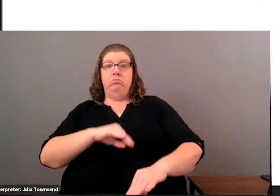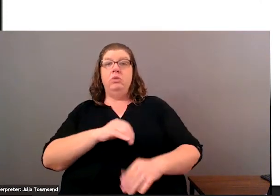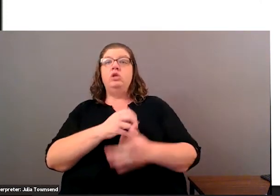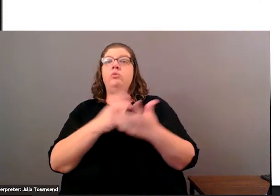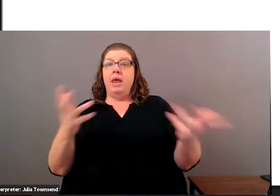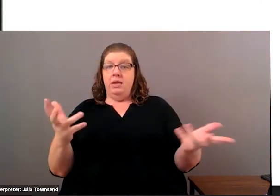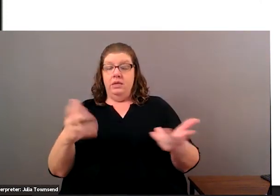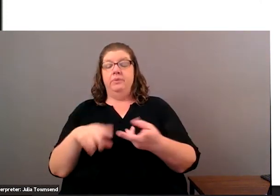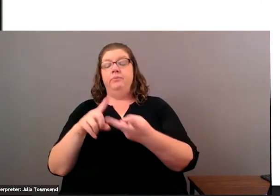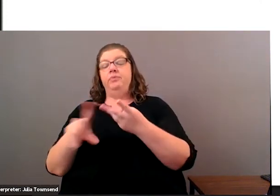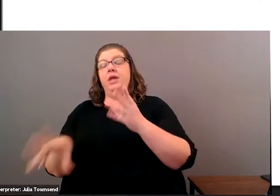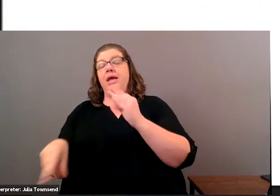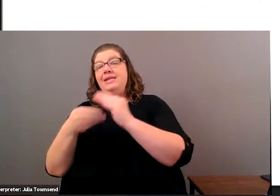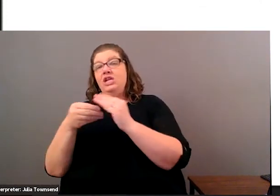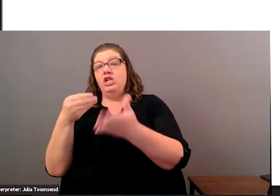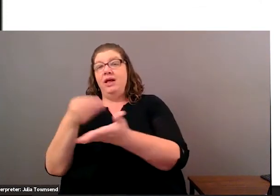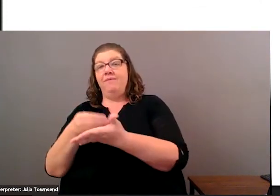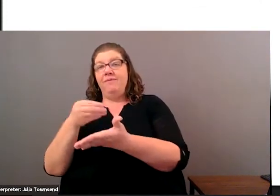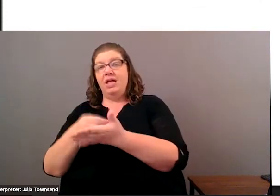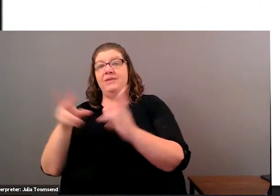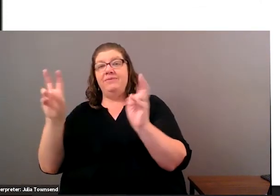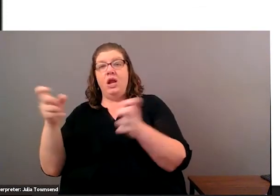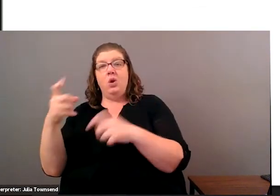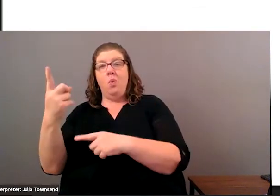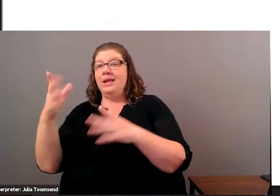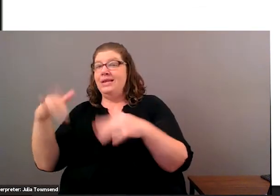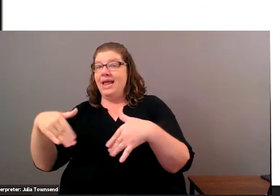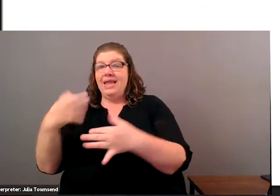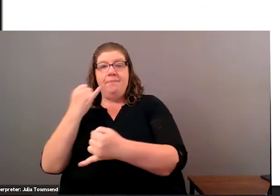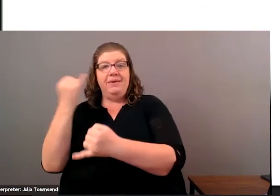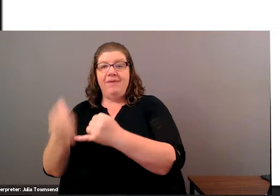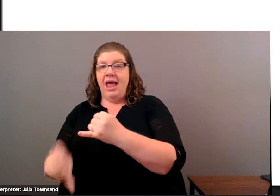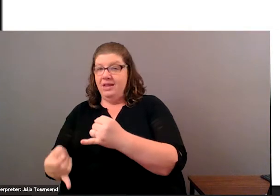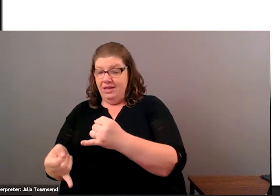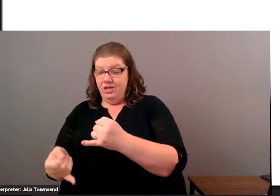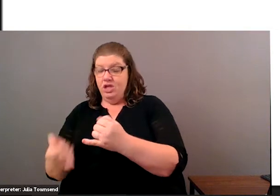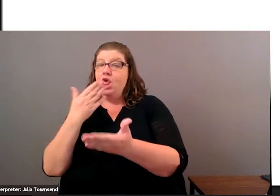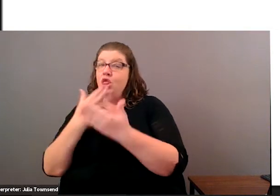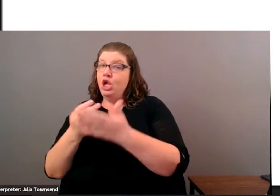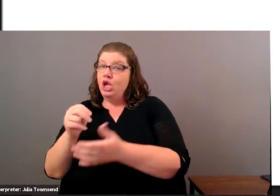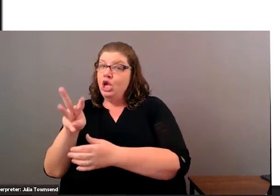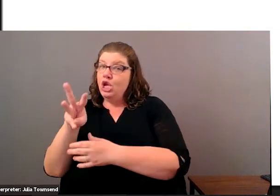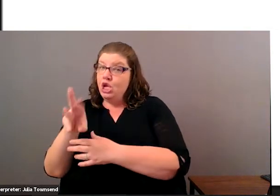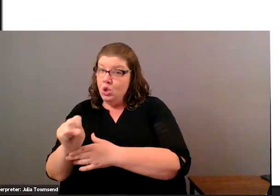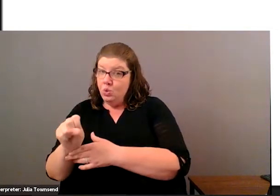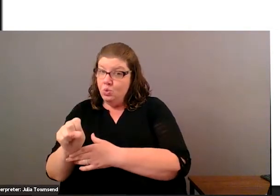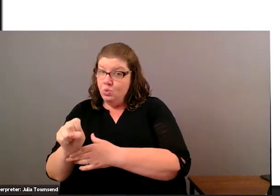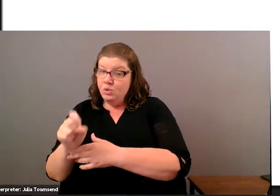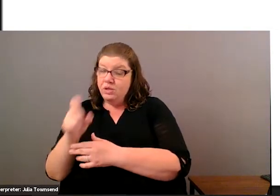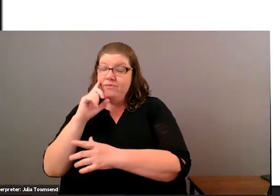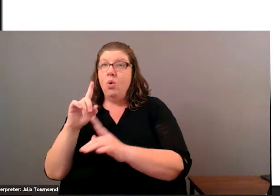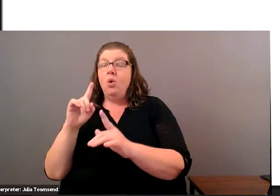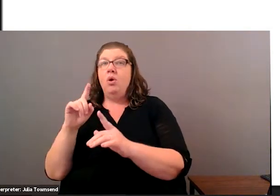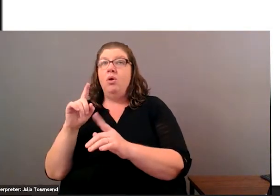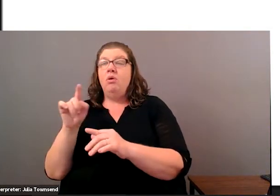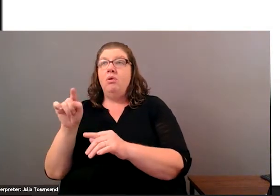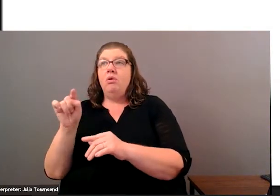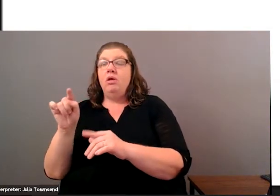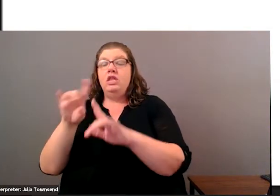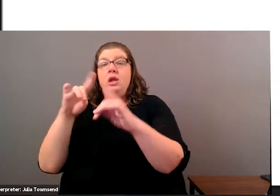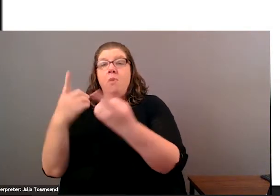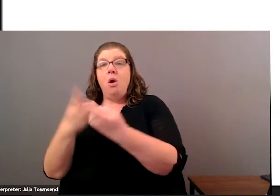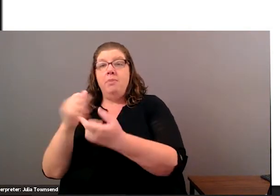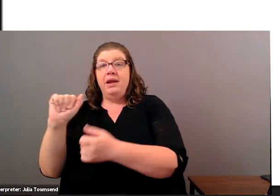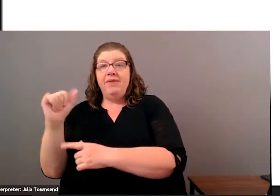additional funds for Title I have also not been finalized. The good news from the Department of